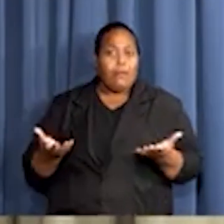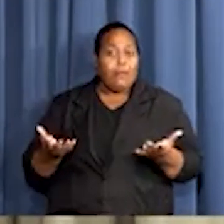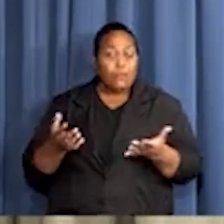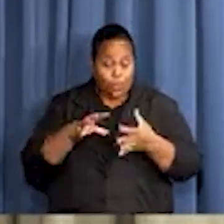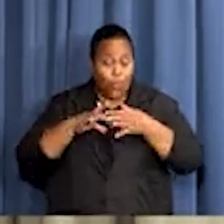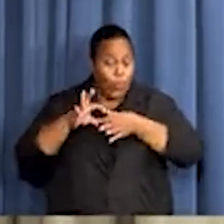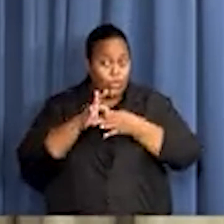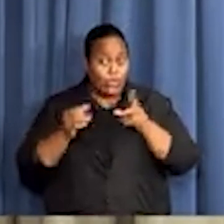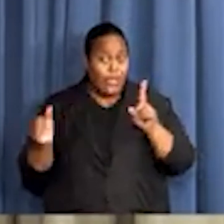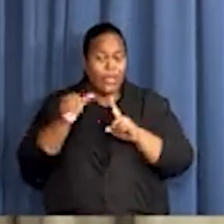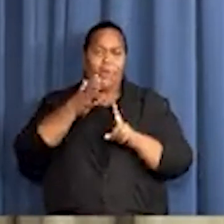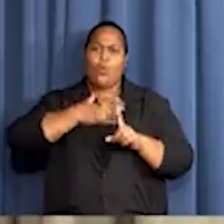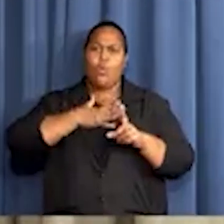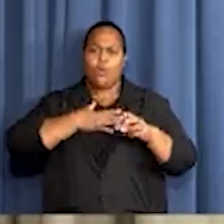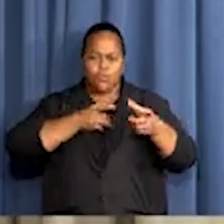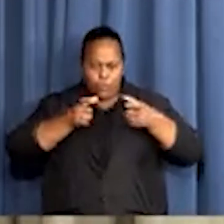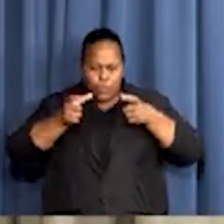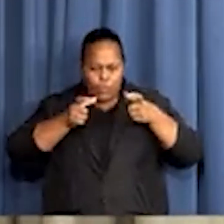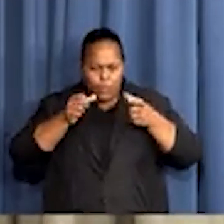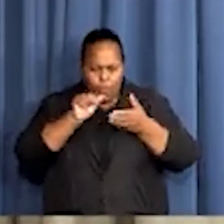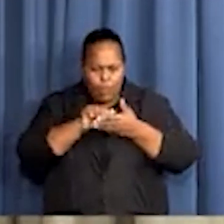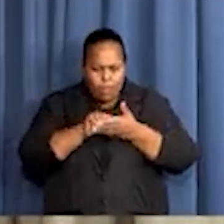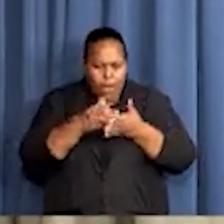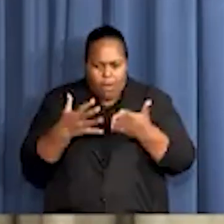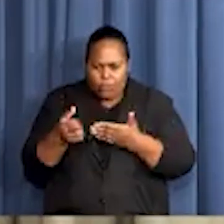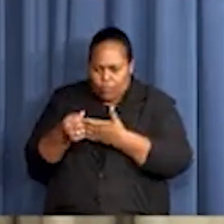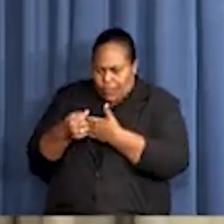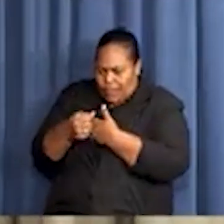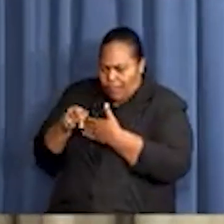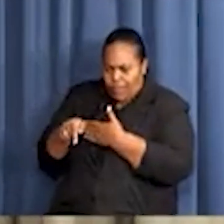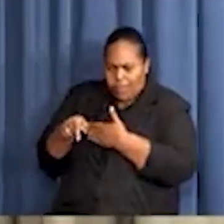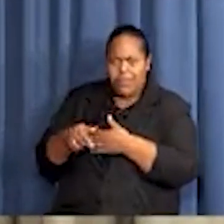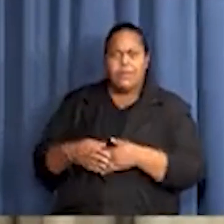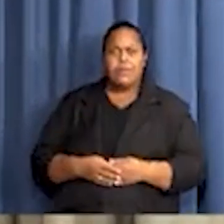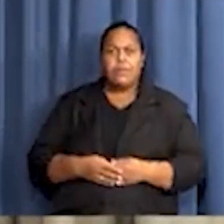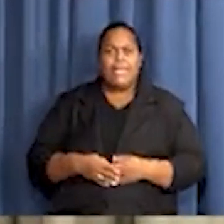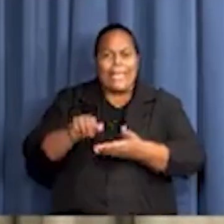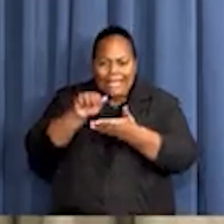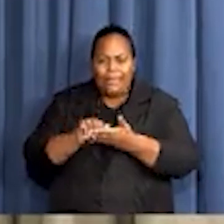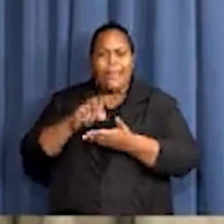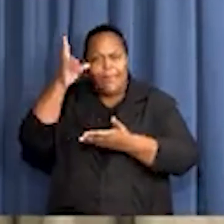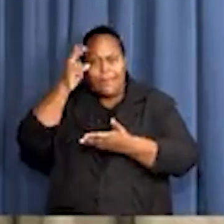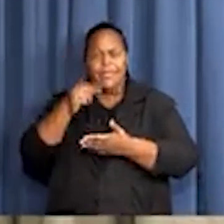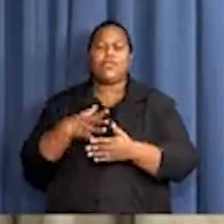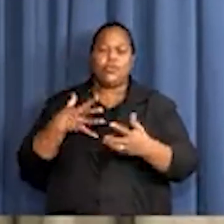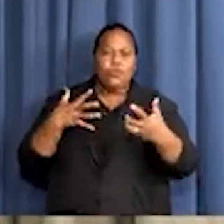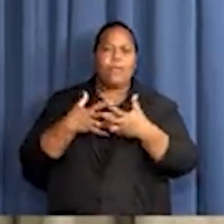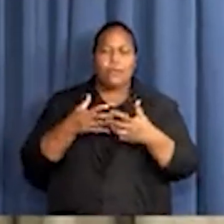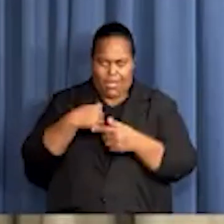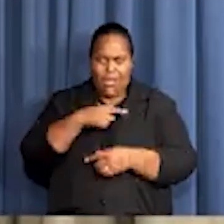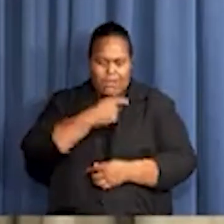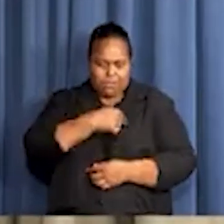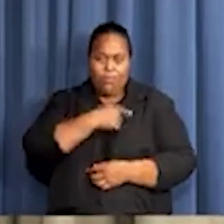to manage this prudently while preserving the ability to meet our commitments to you and to